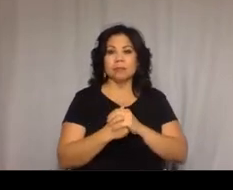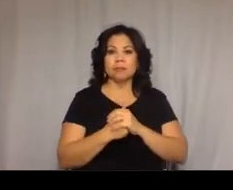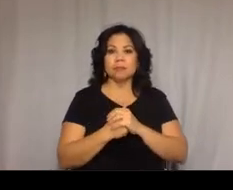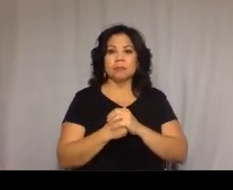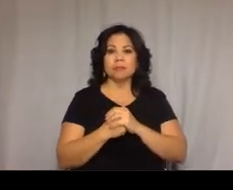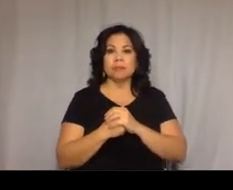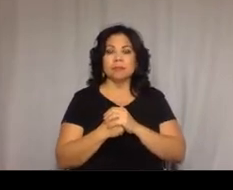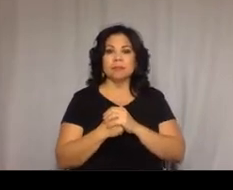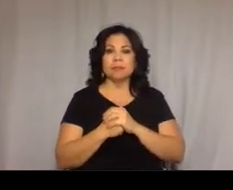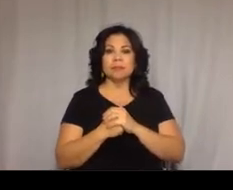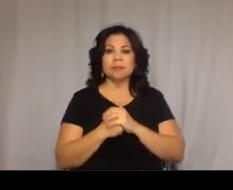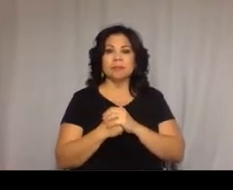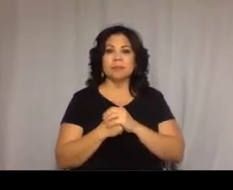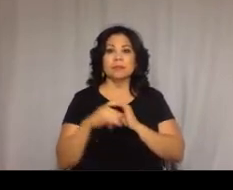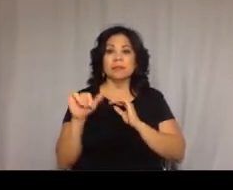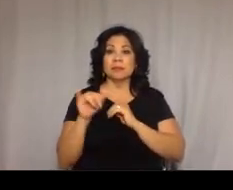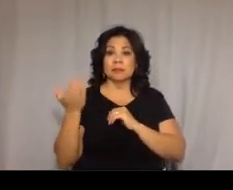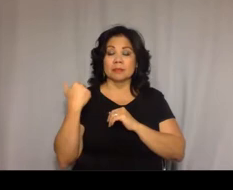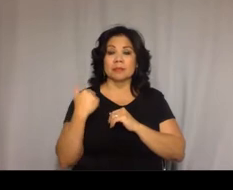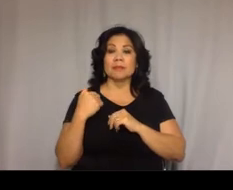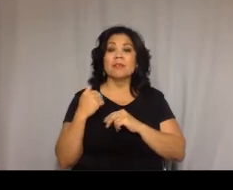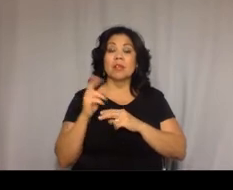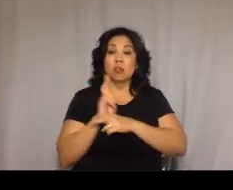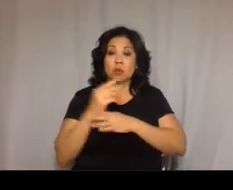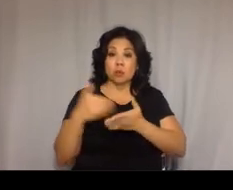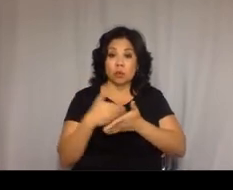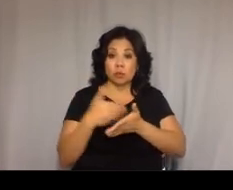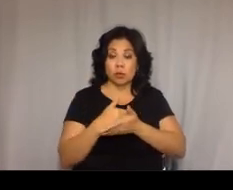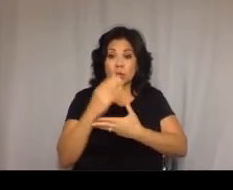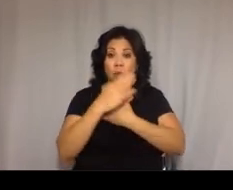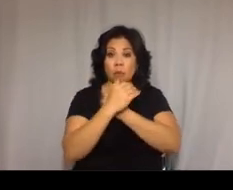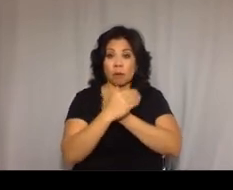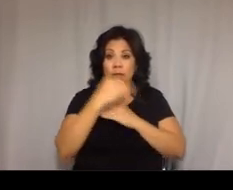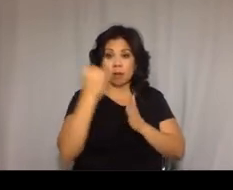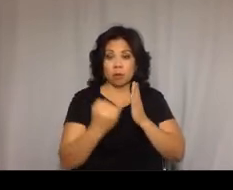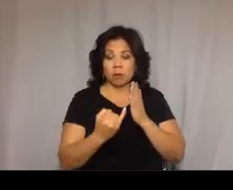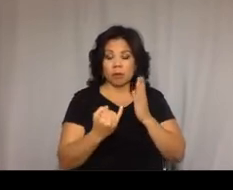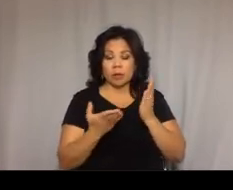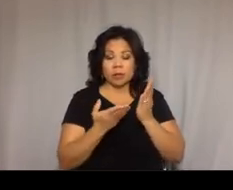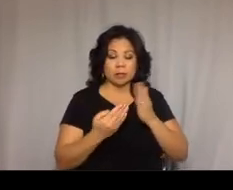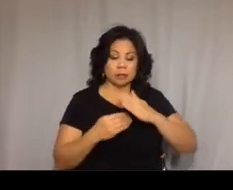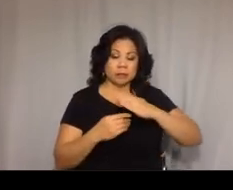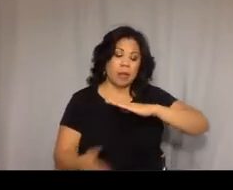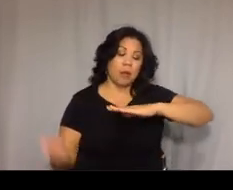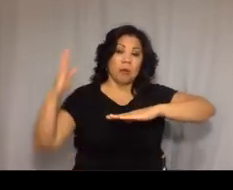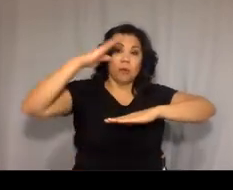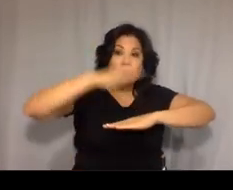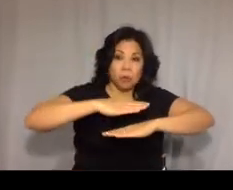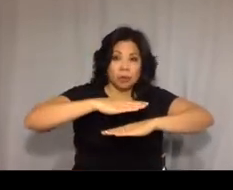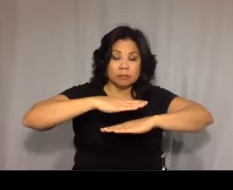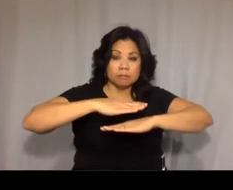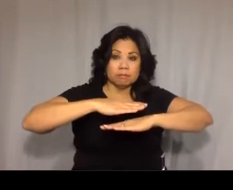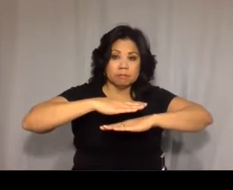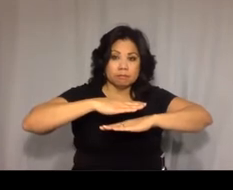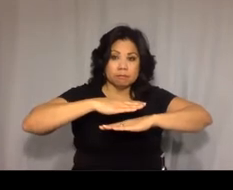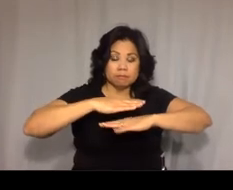same thing I did before, which is take my new drawing, and I'm going to place it on top, match it up with the wing so